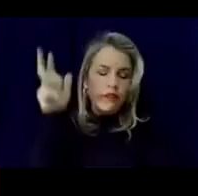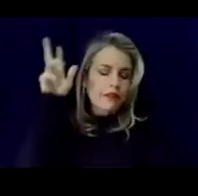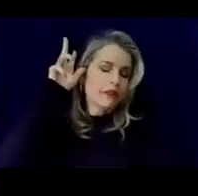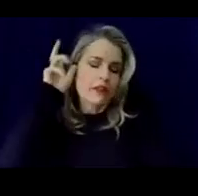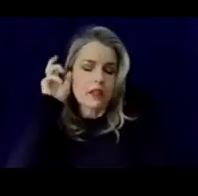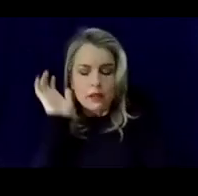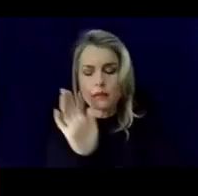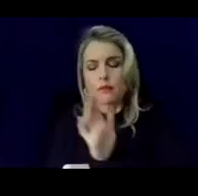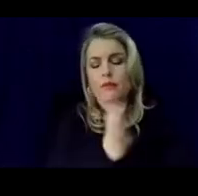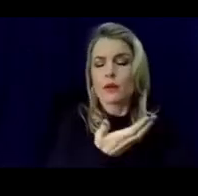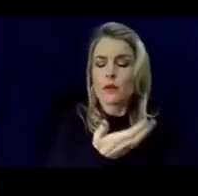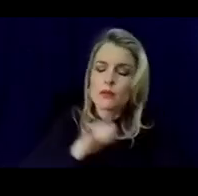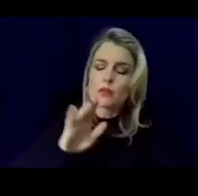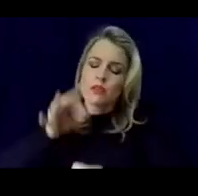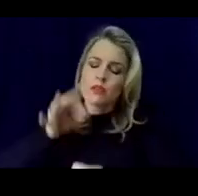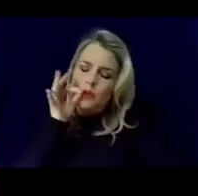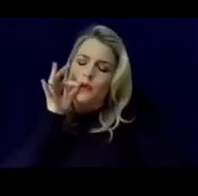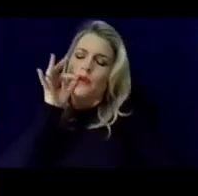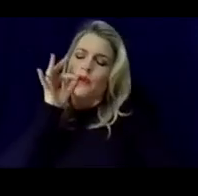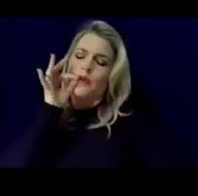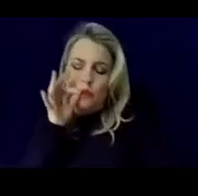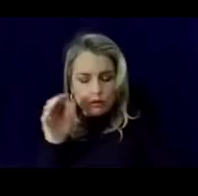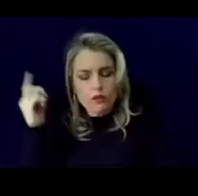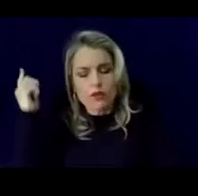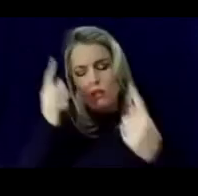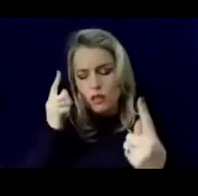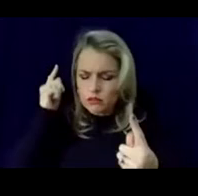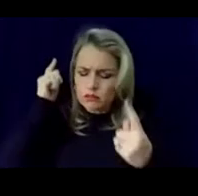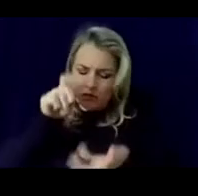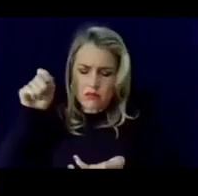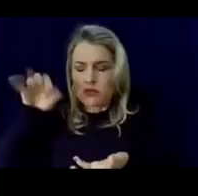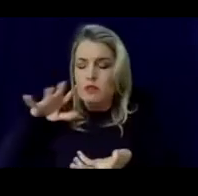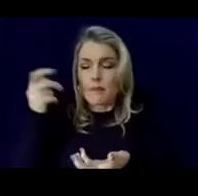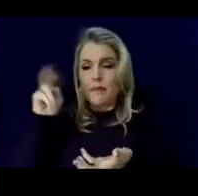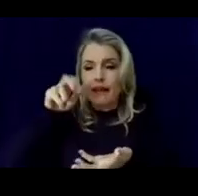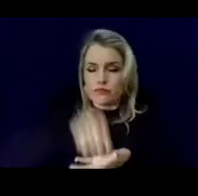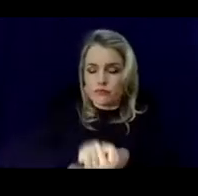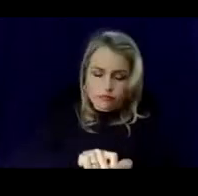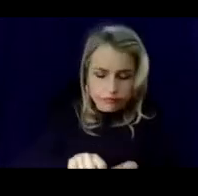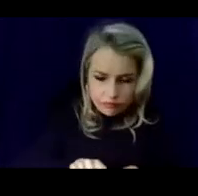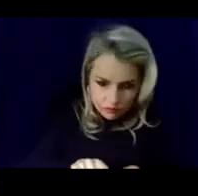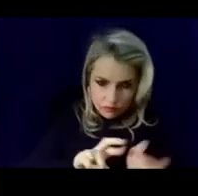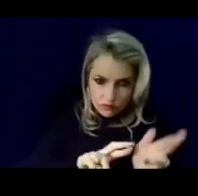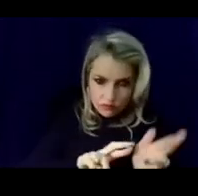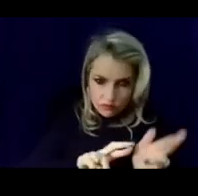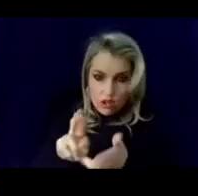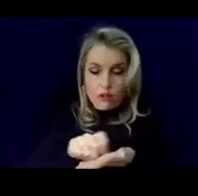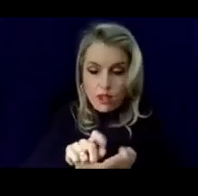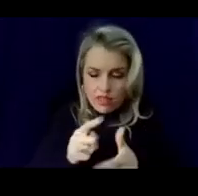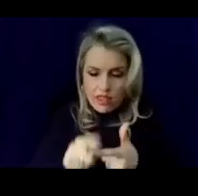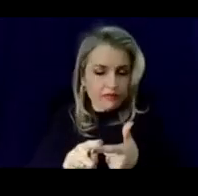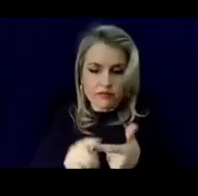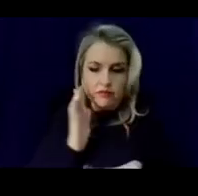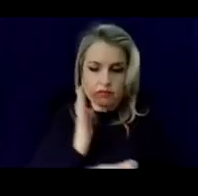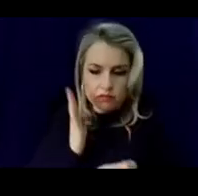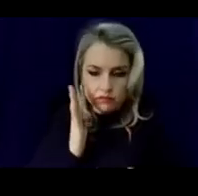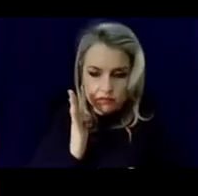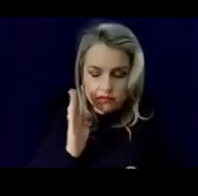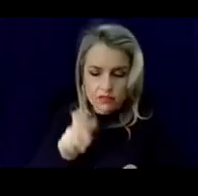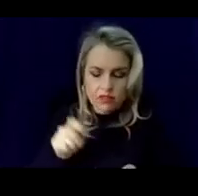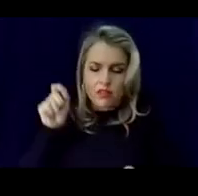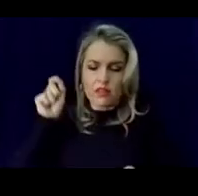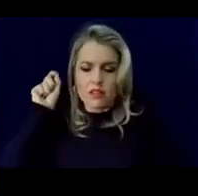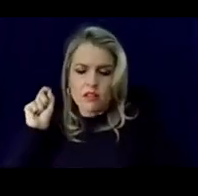pull of the joint, mumbles, thinking. She drops the pen down to the notebook about to write, but doesn't. She lifts it back up.